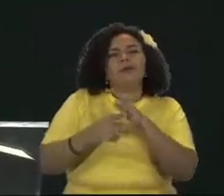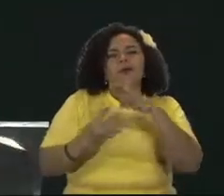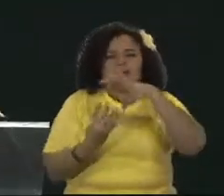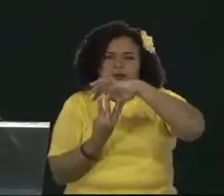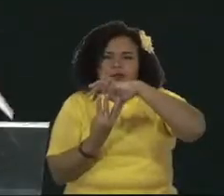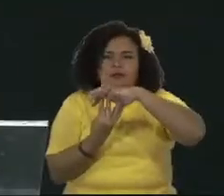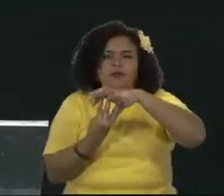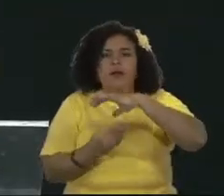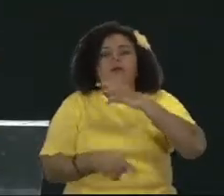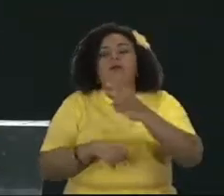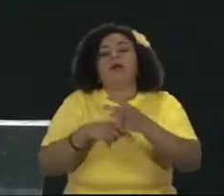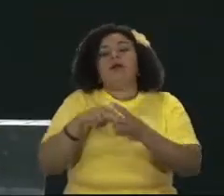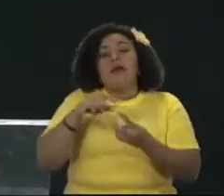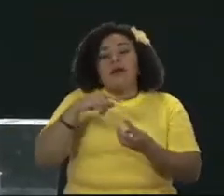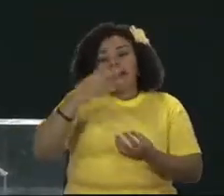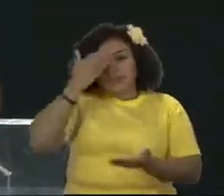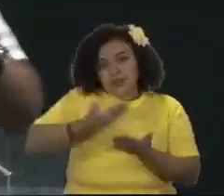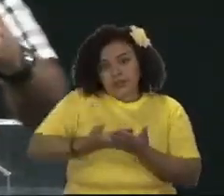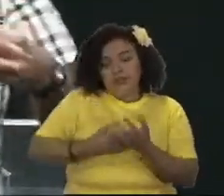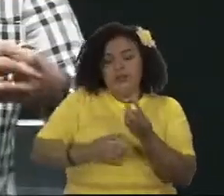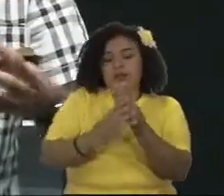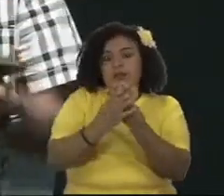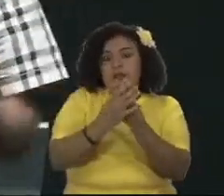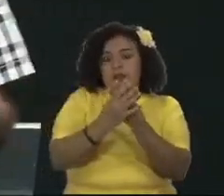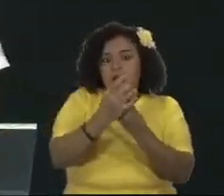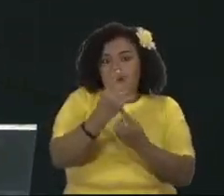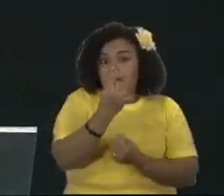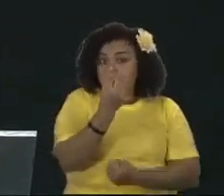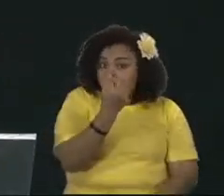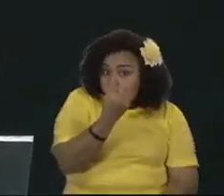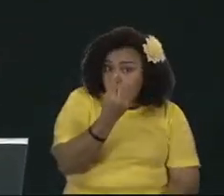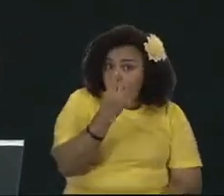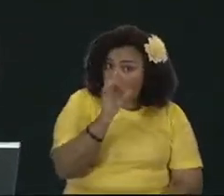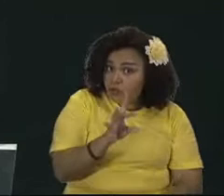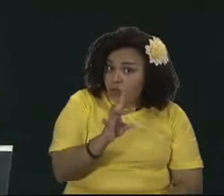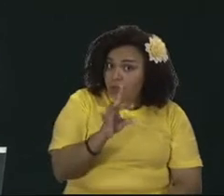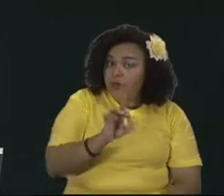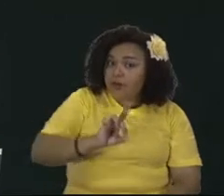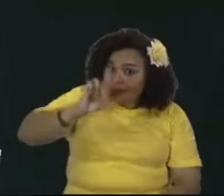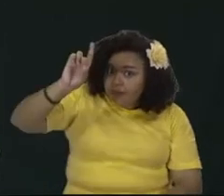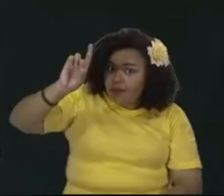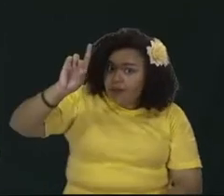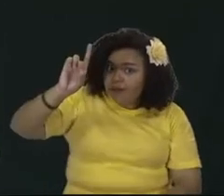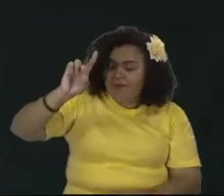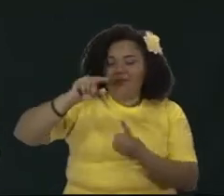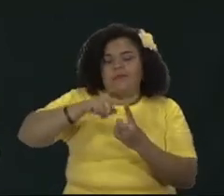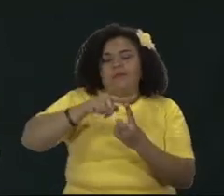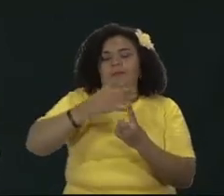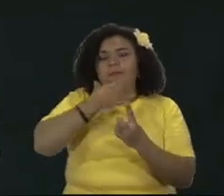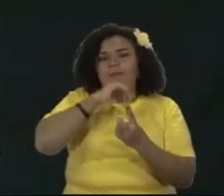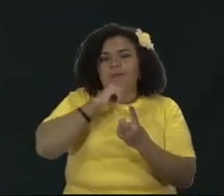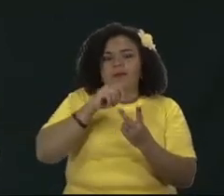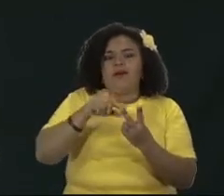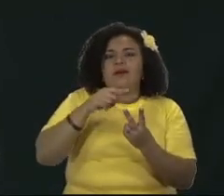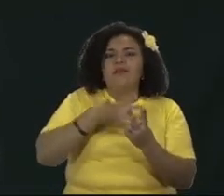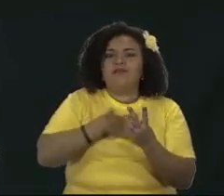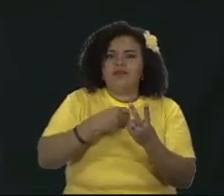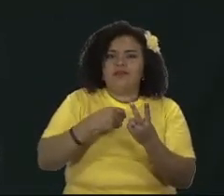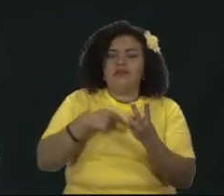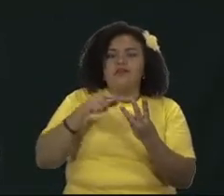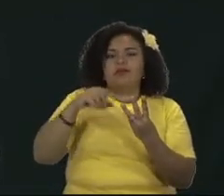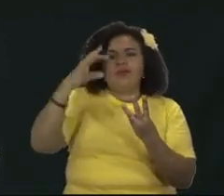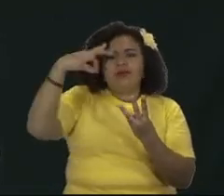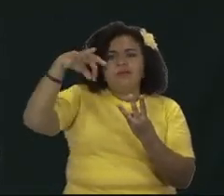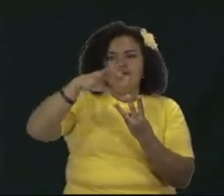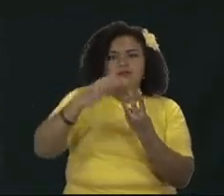God in three persons, and that the Word of God, there is no mistake, it is trustable.